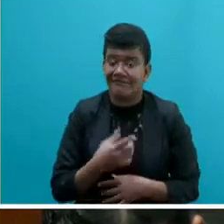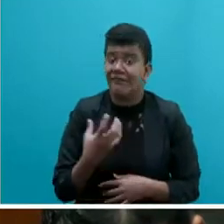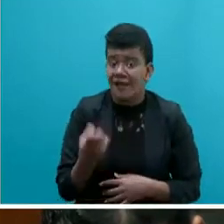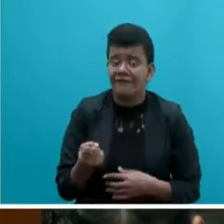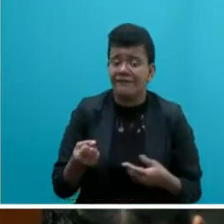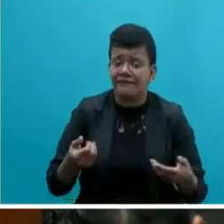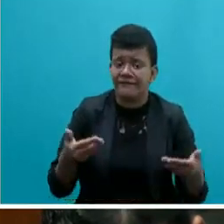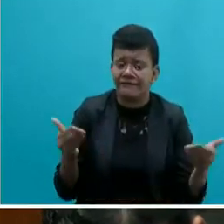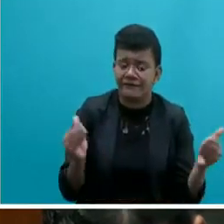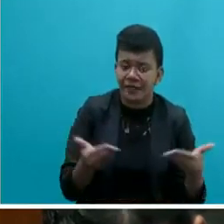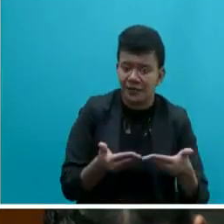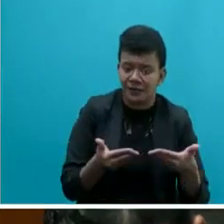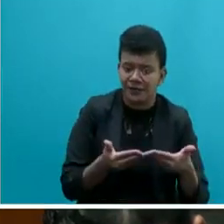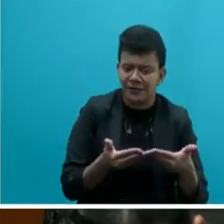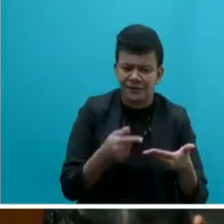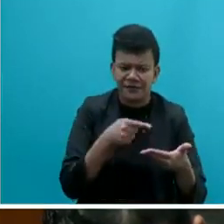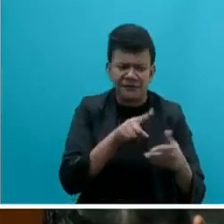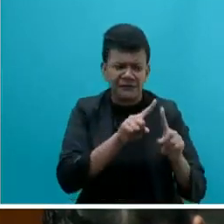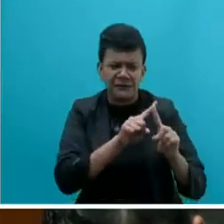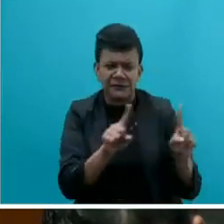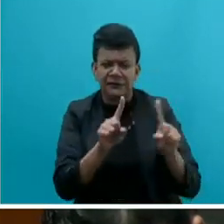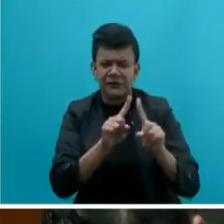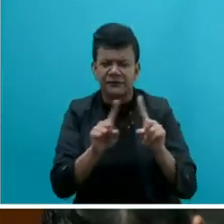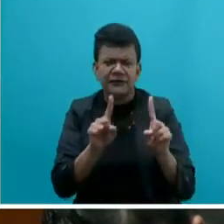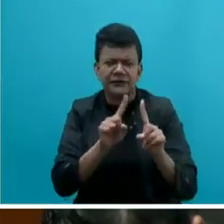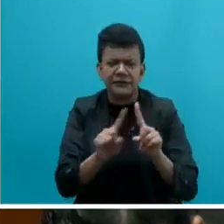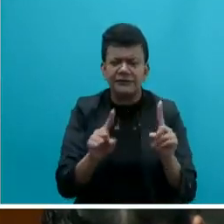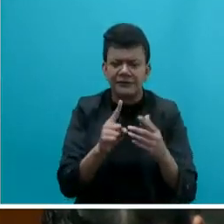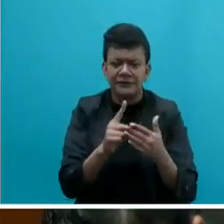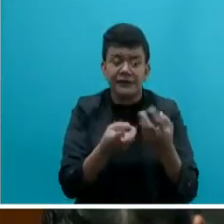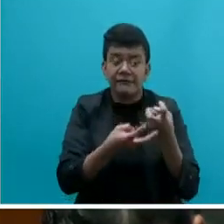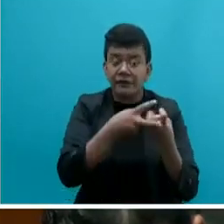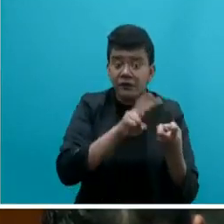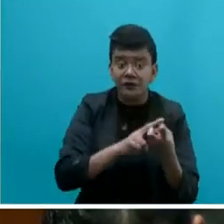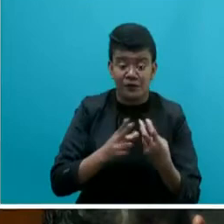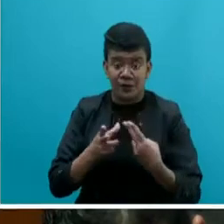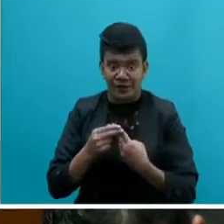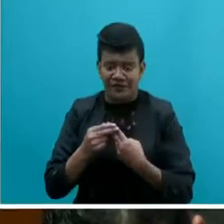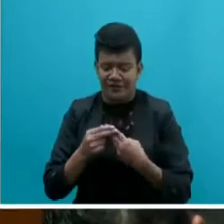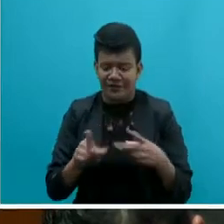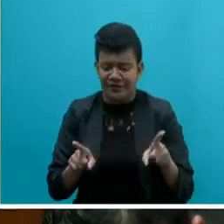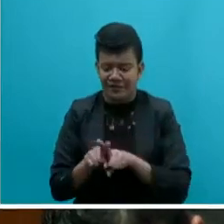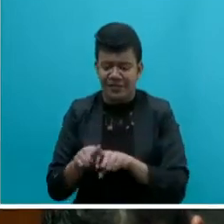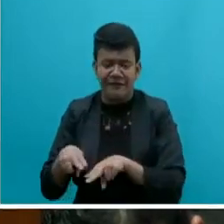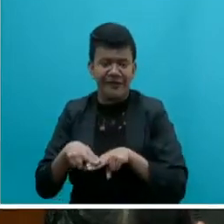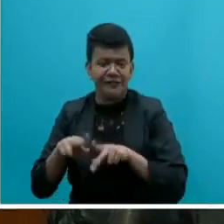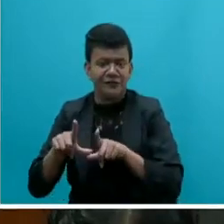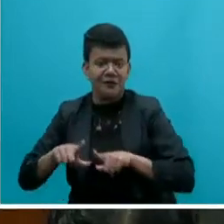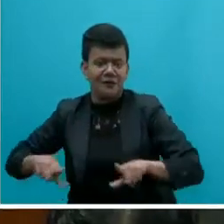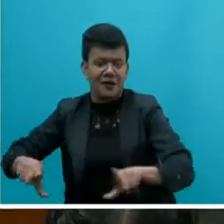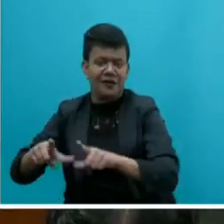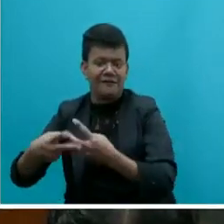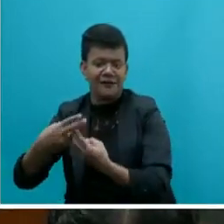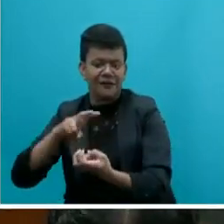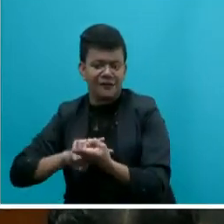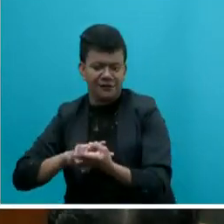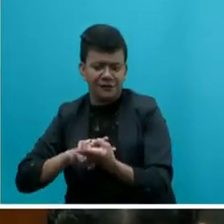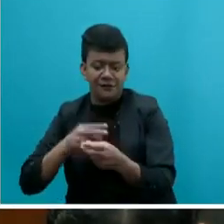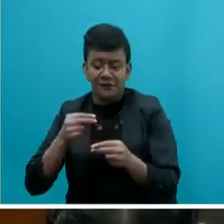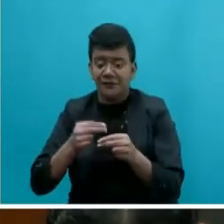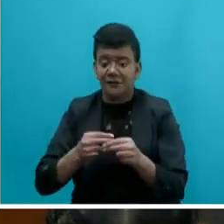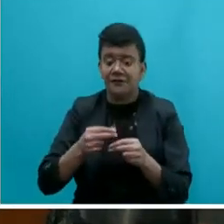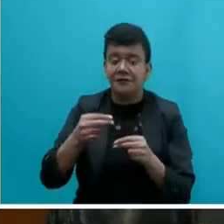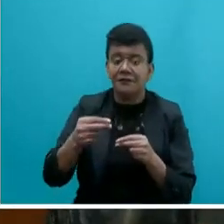collections. Fruits are seasonal with few established orchards. Currently, most of the fruits available in the local markets are dominated by